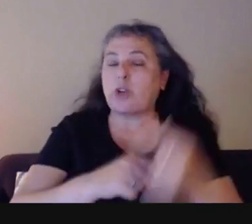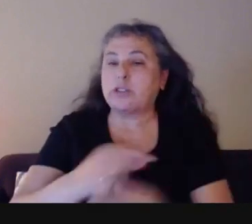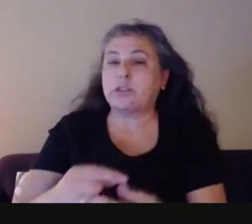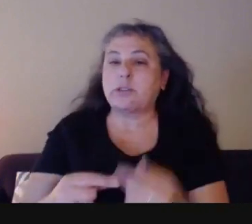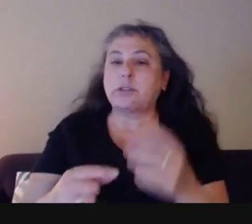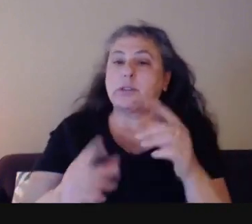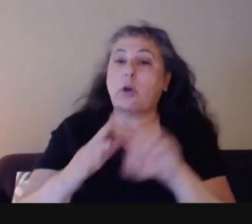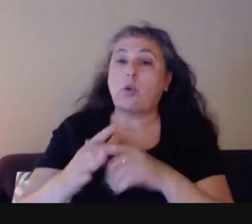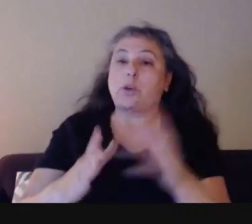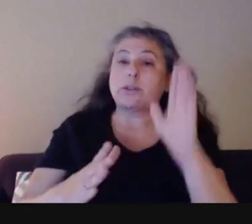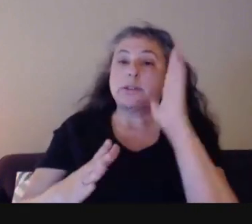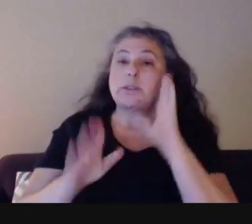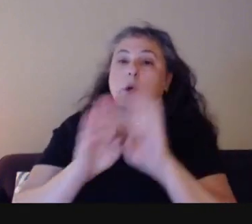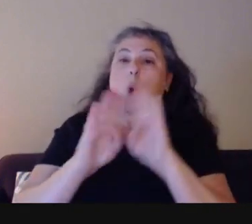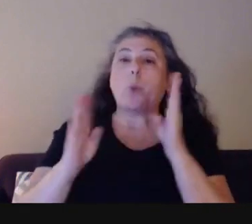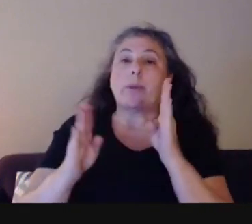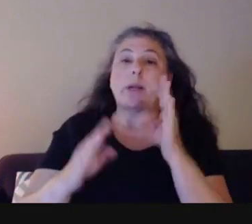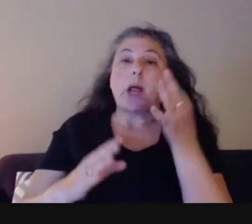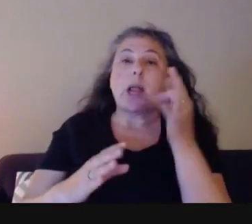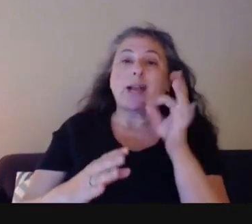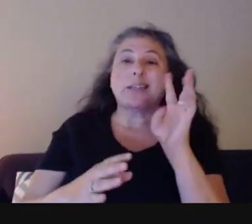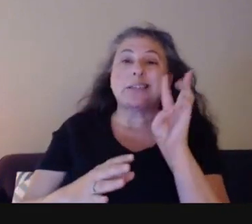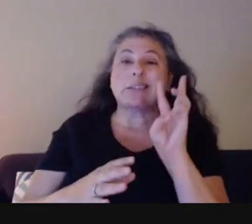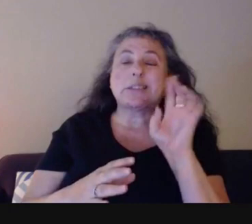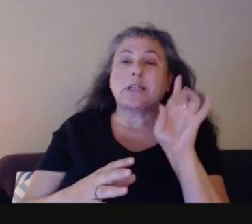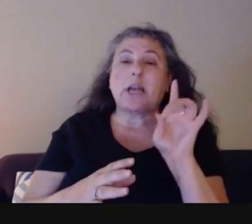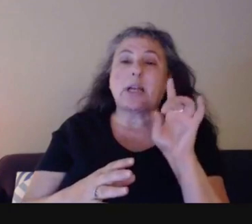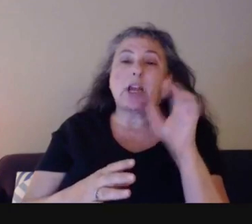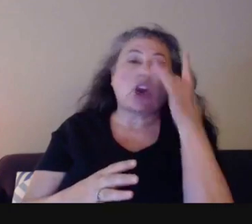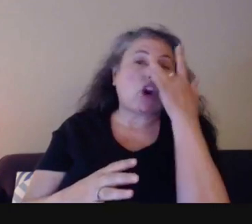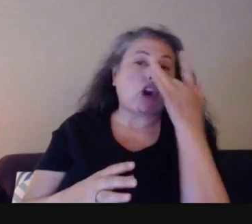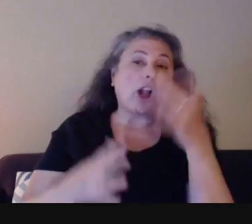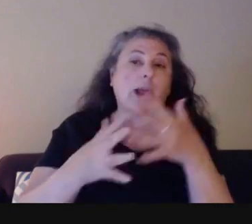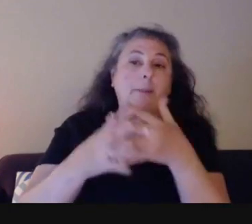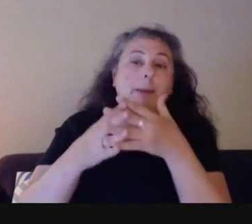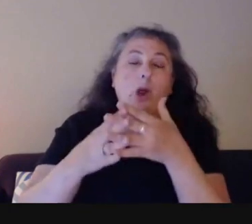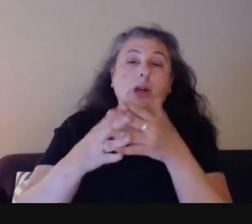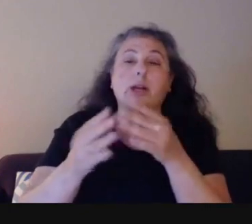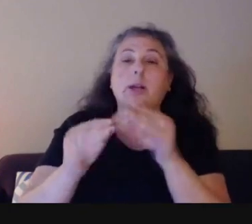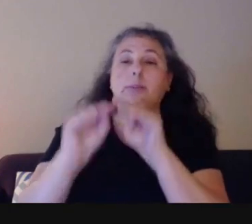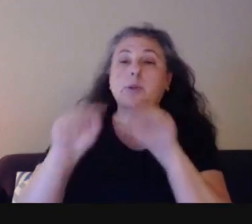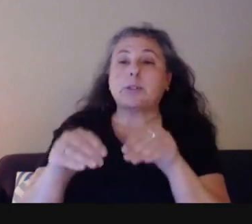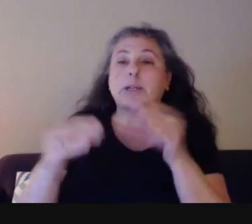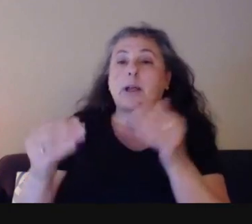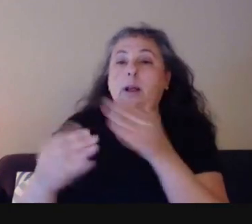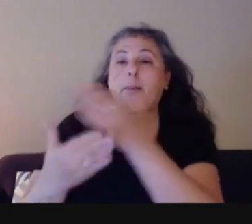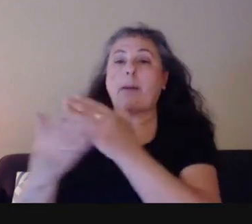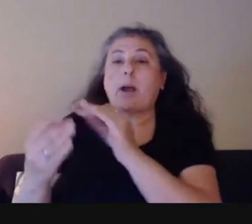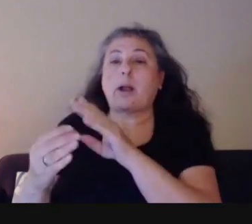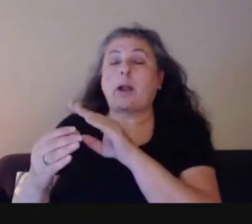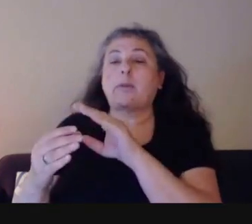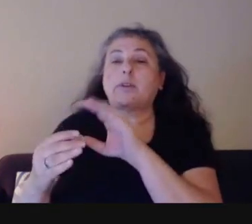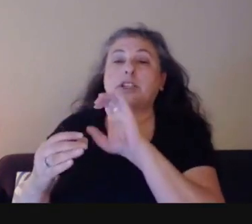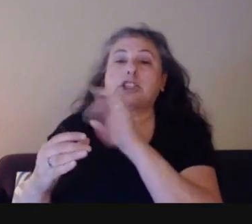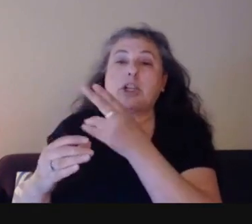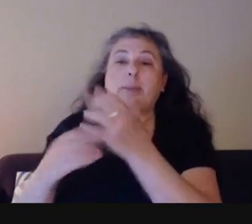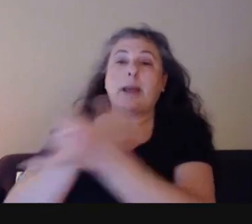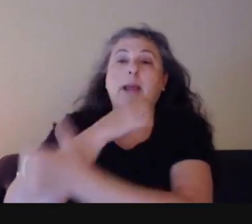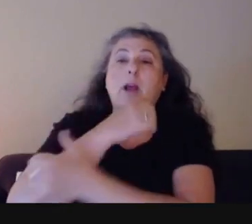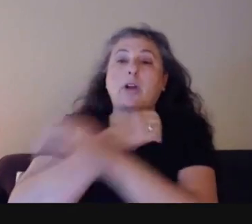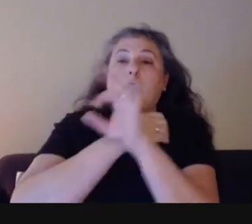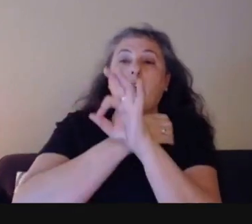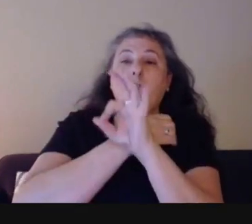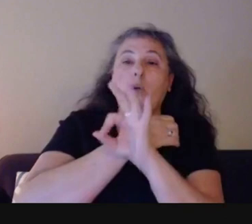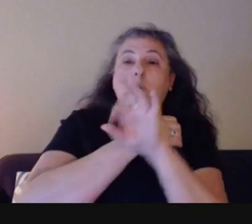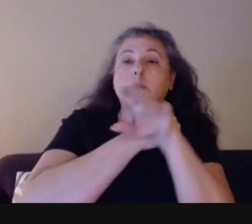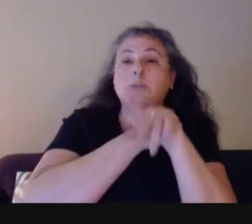opened in 1968 as the Early American Museum, and we're a part of the Champaign County Forest Preserve District, which is a